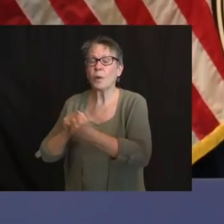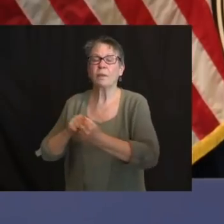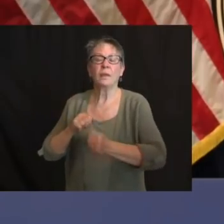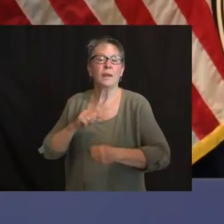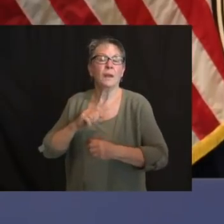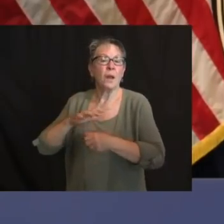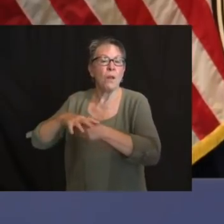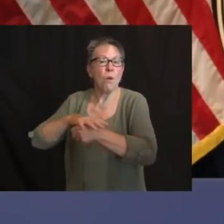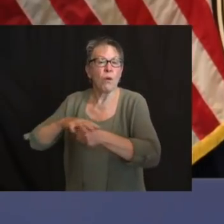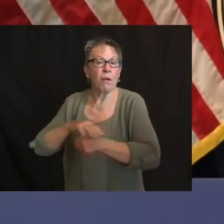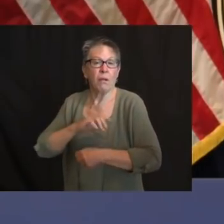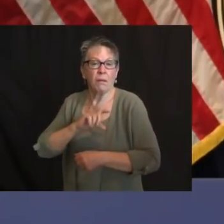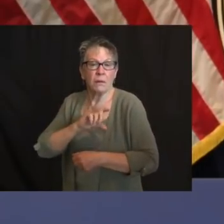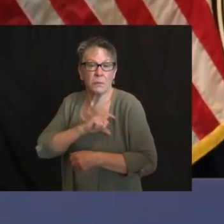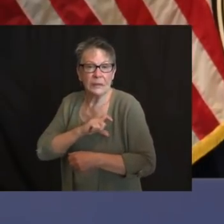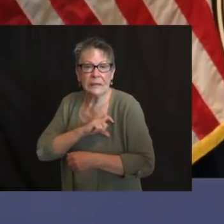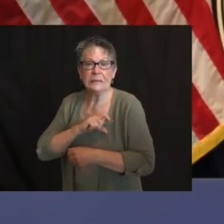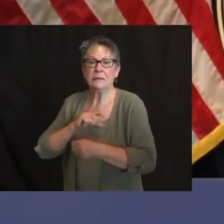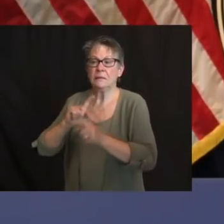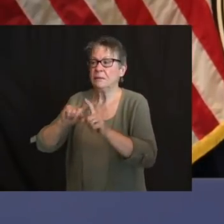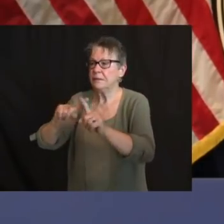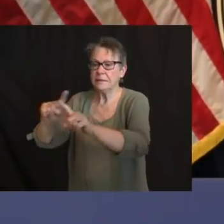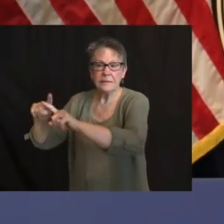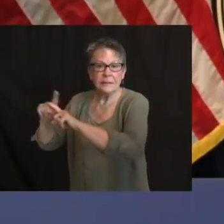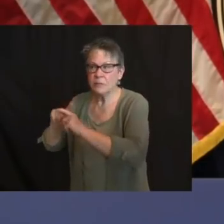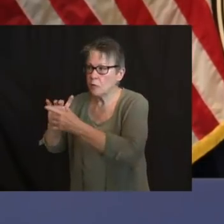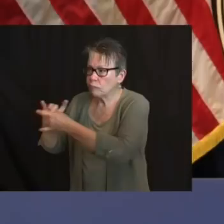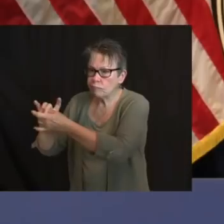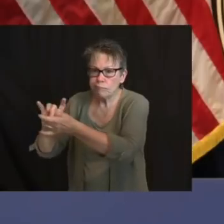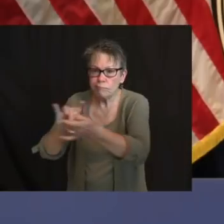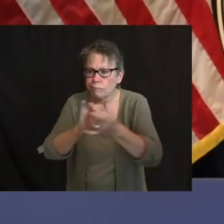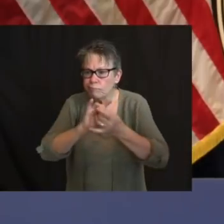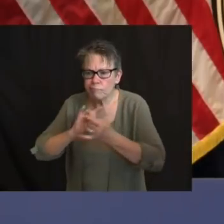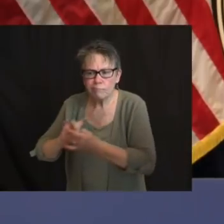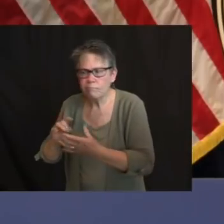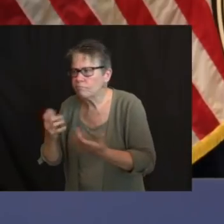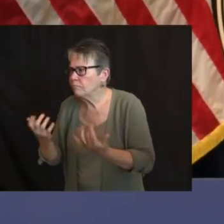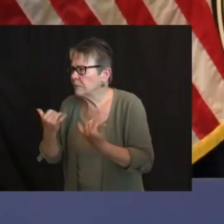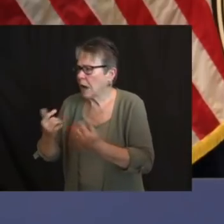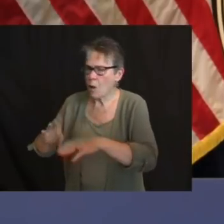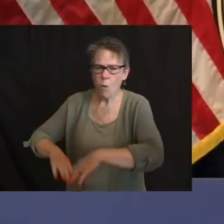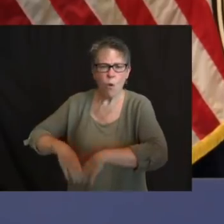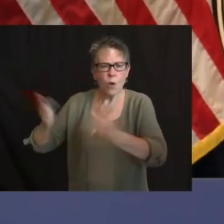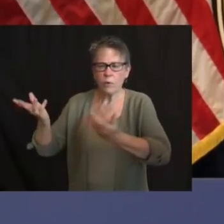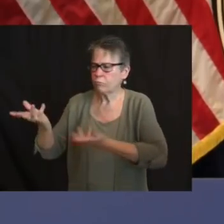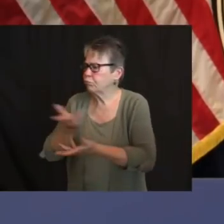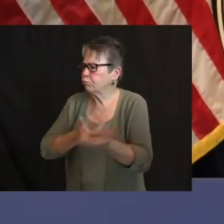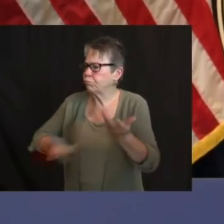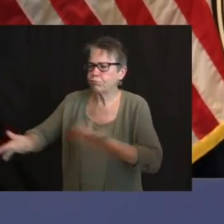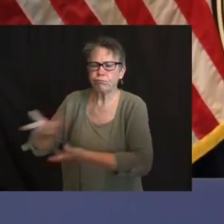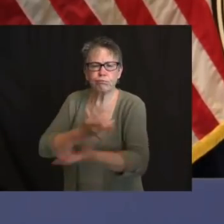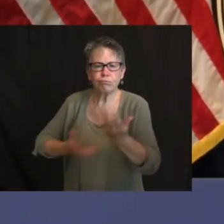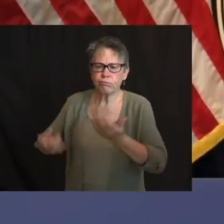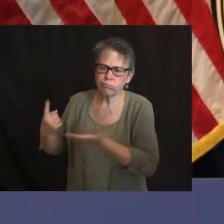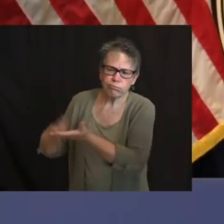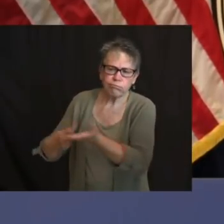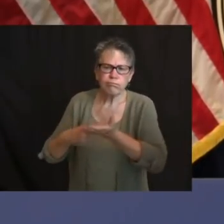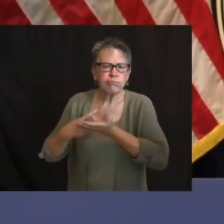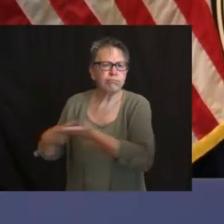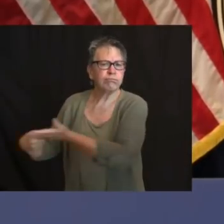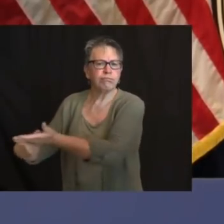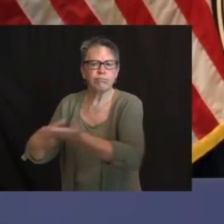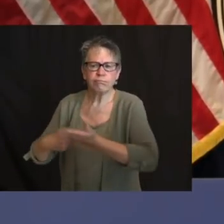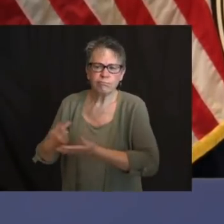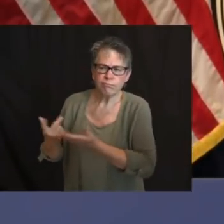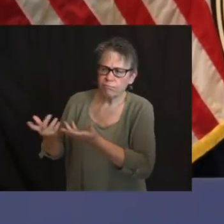been before, I think about everything needs to be on the table, and that would include access to, without committing to it, that's got